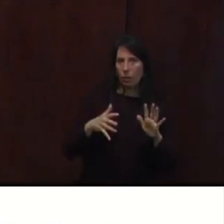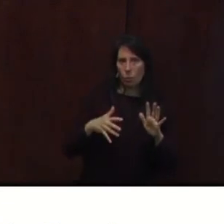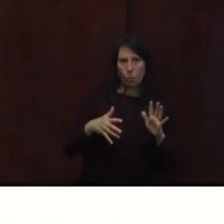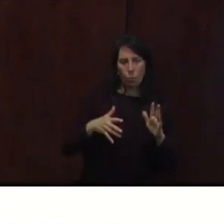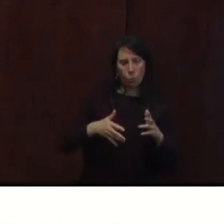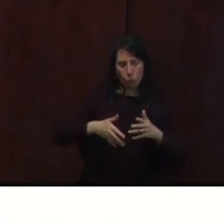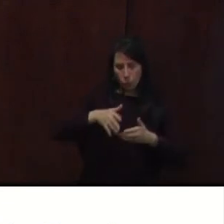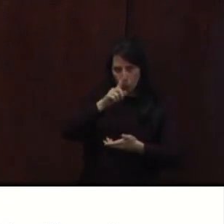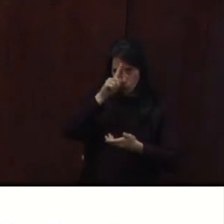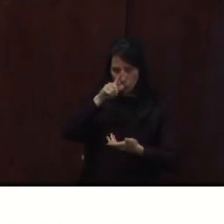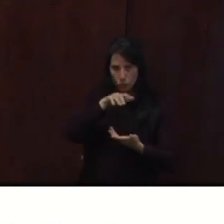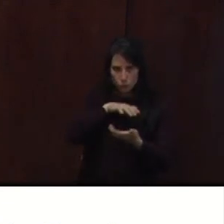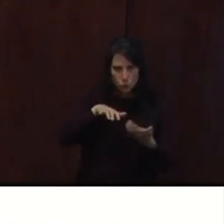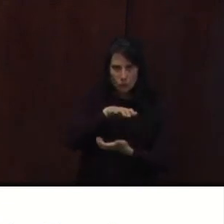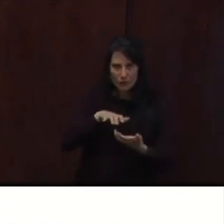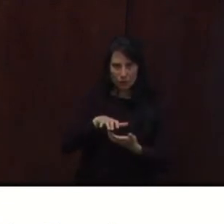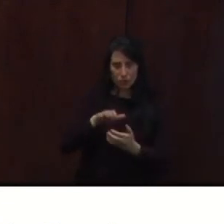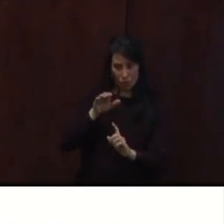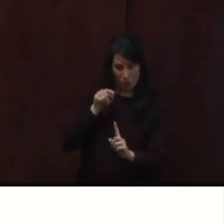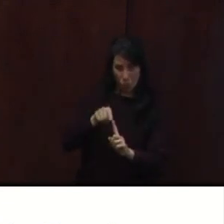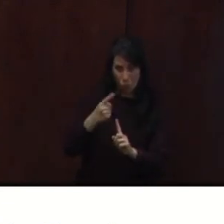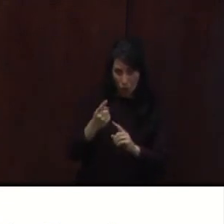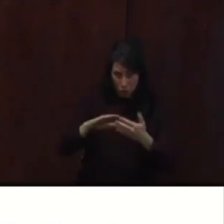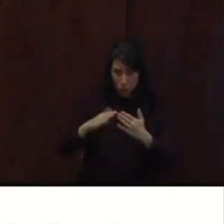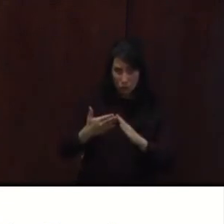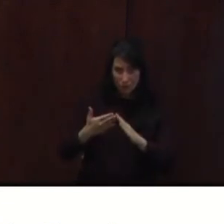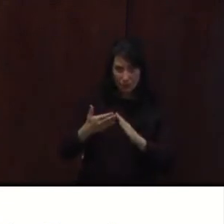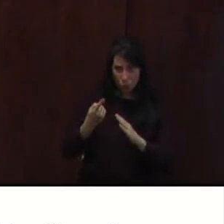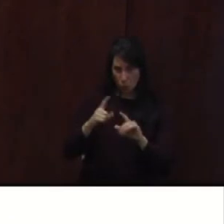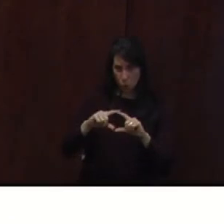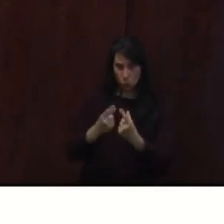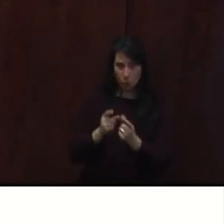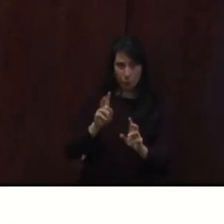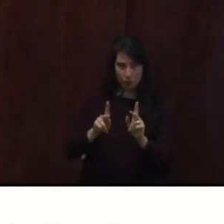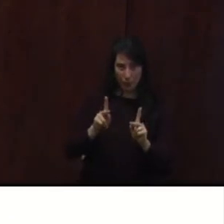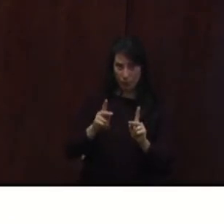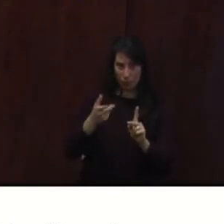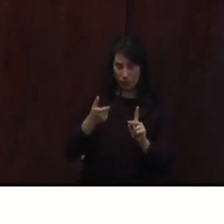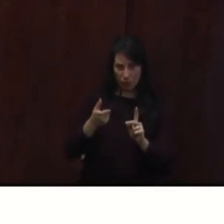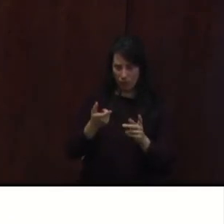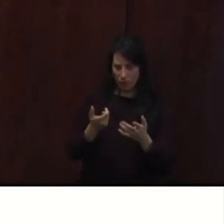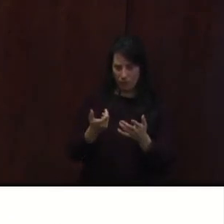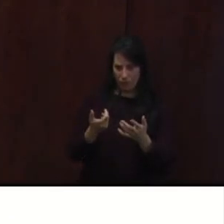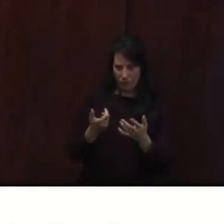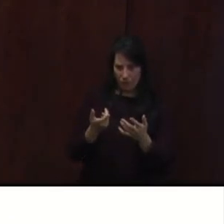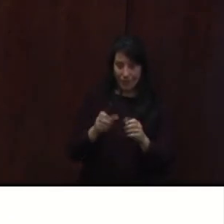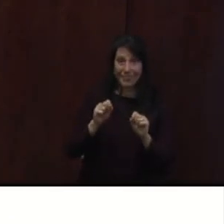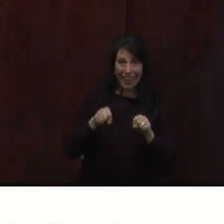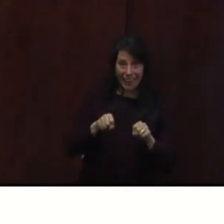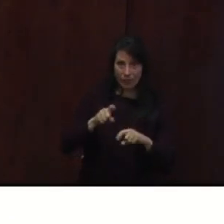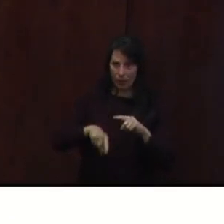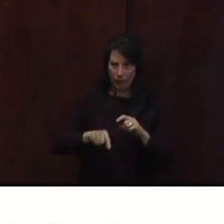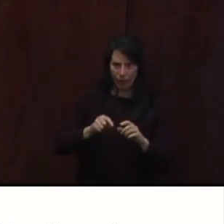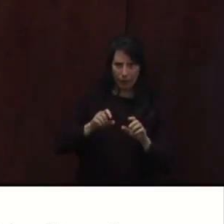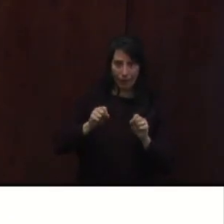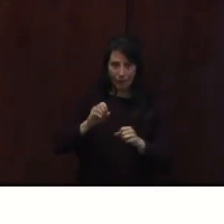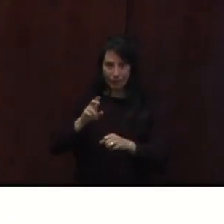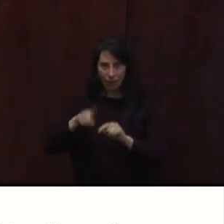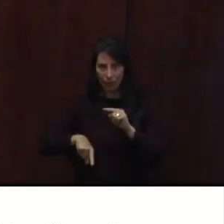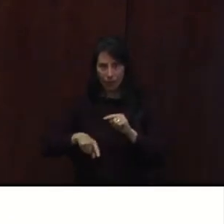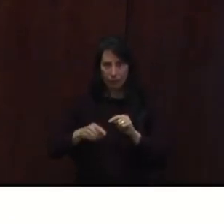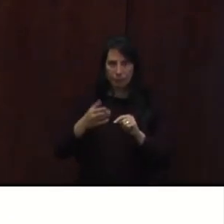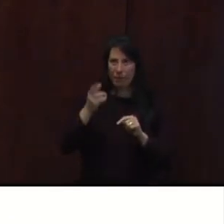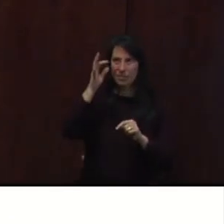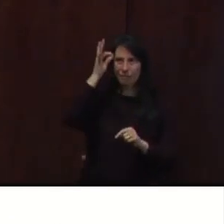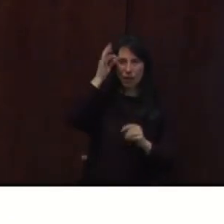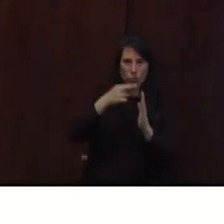So now we have a community who's been jerked back and forth because of federal and state guidance, who we've already allocated vaccines, who probably are in high